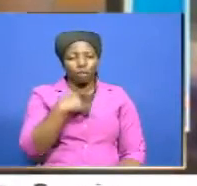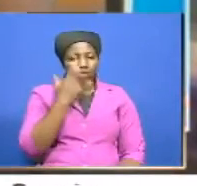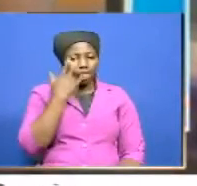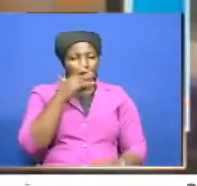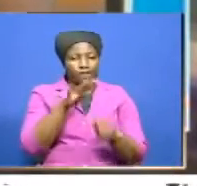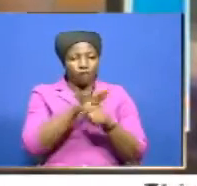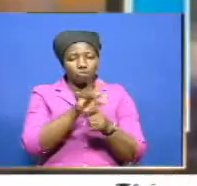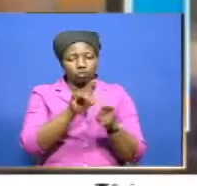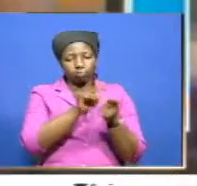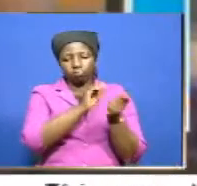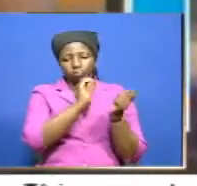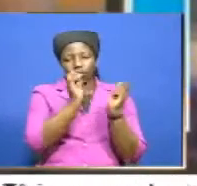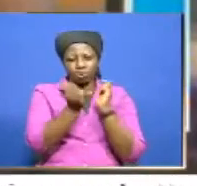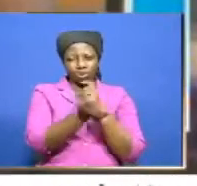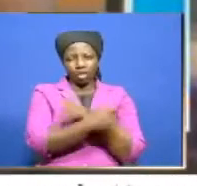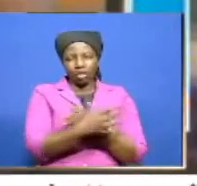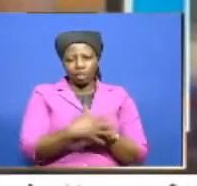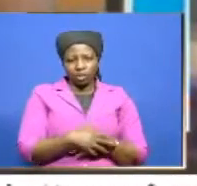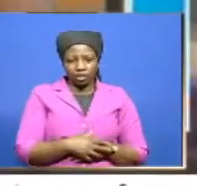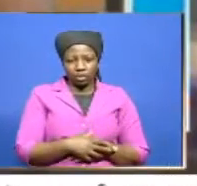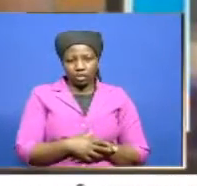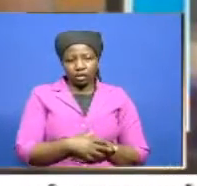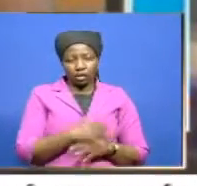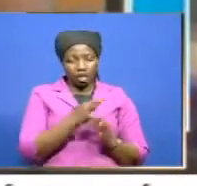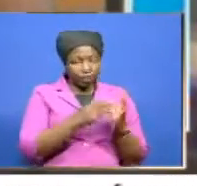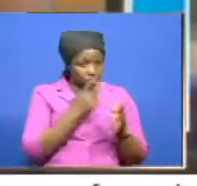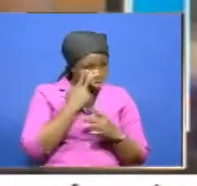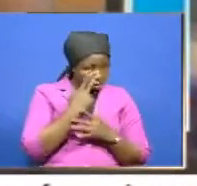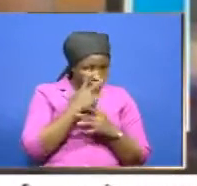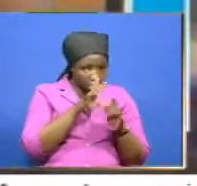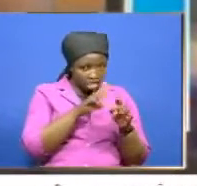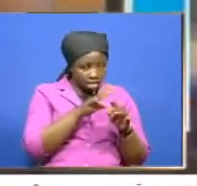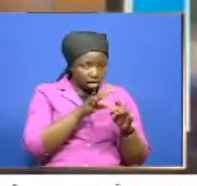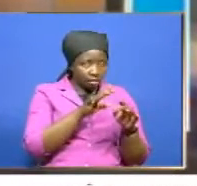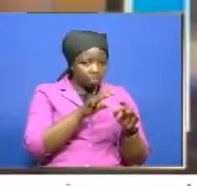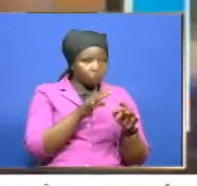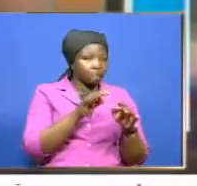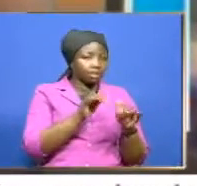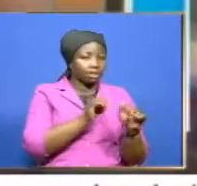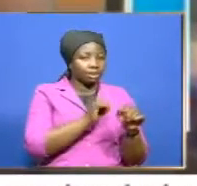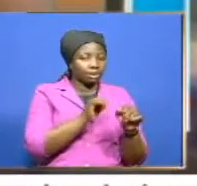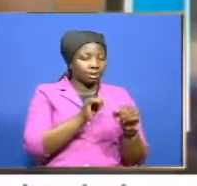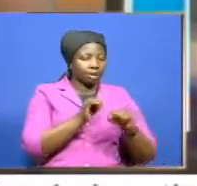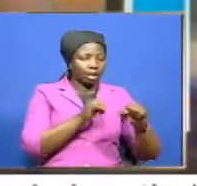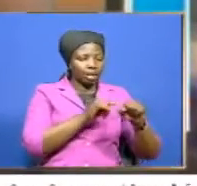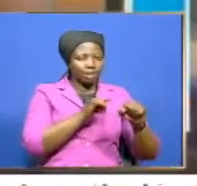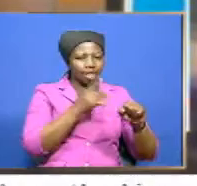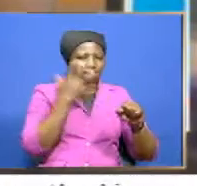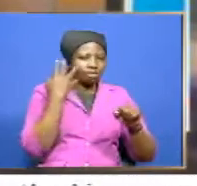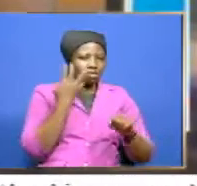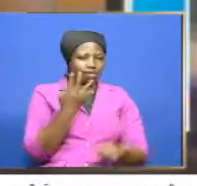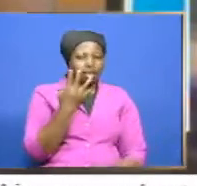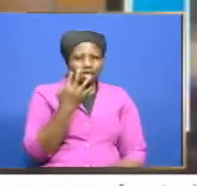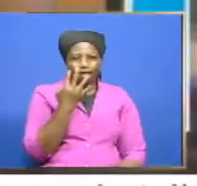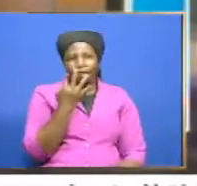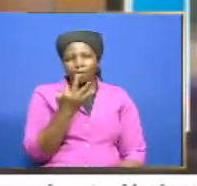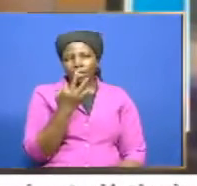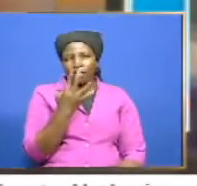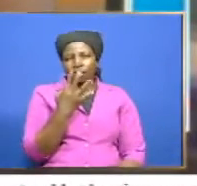a transition. It's, if you were to look at the side 3-4 years ago, it looks like it's now half those who are there and